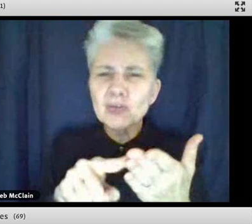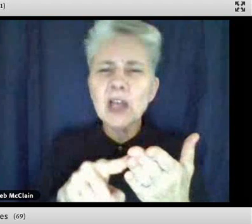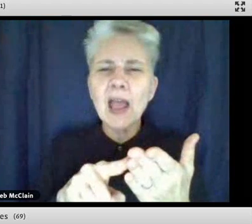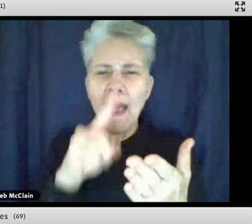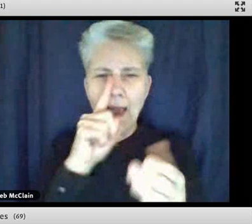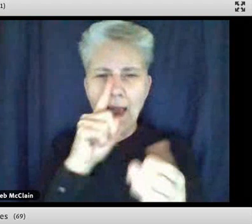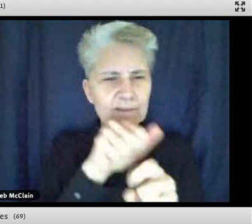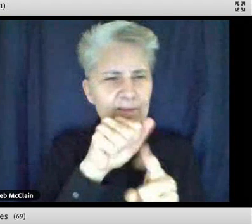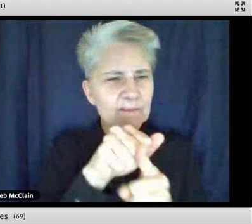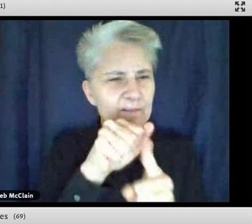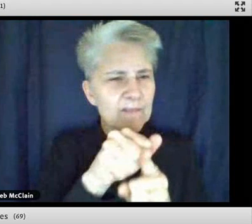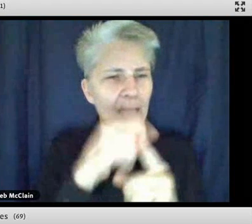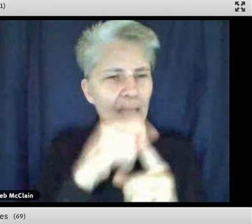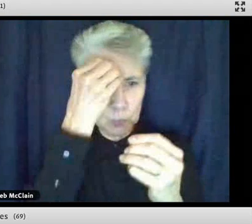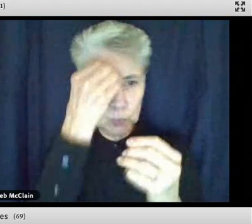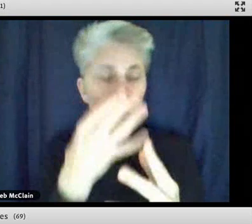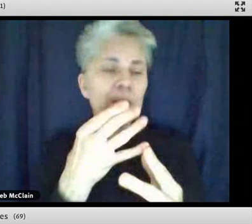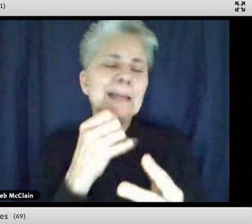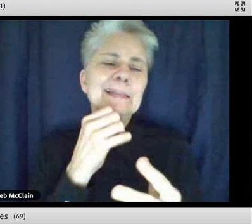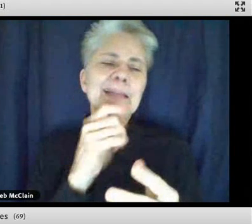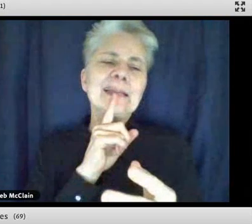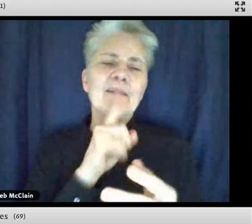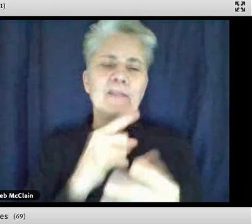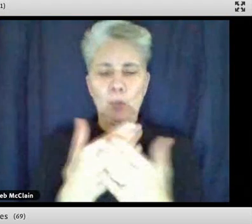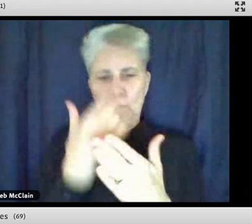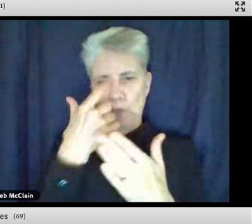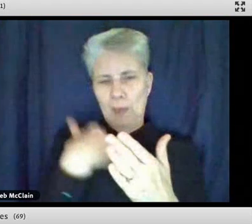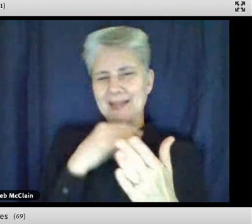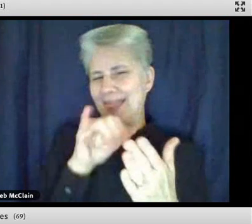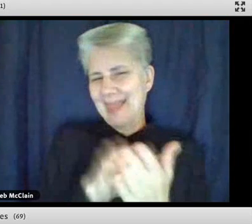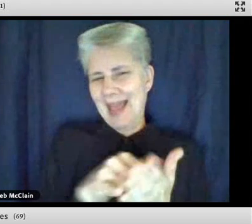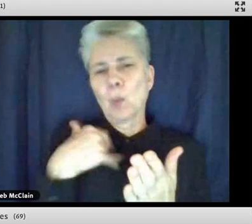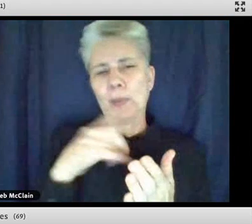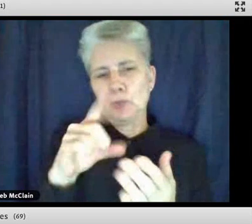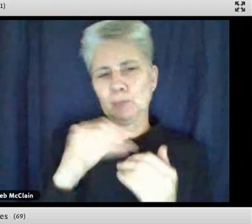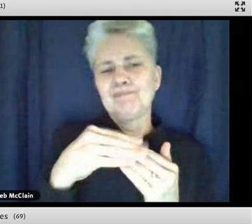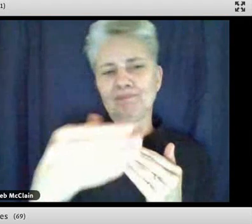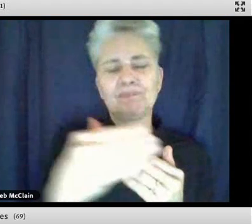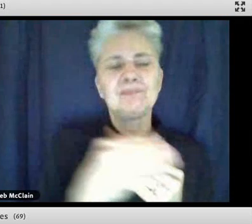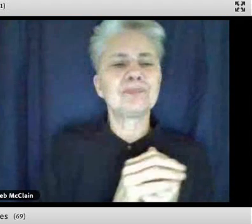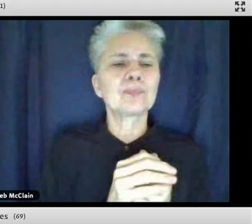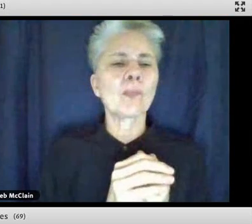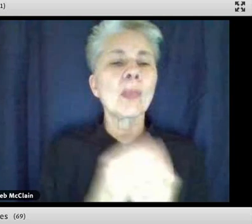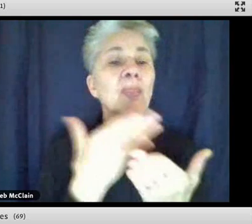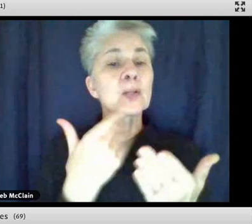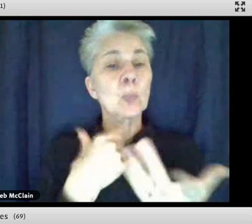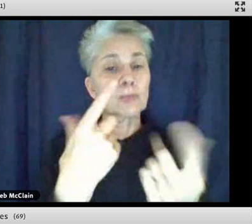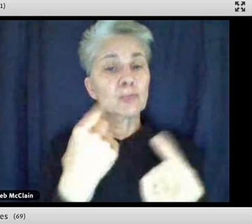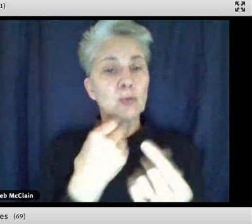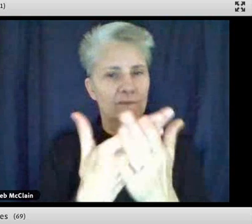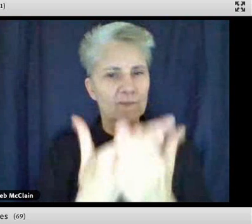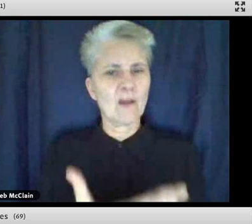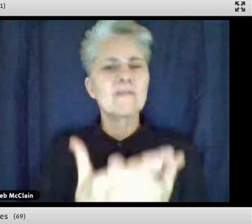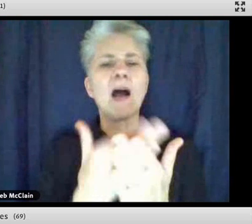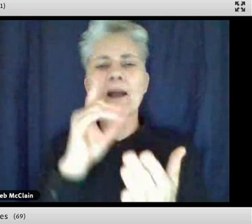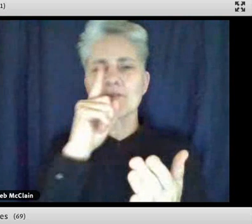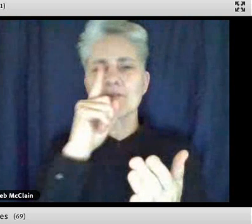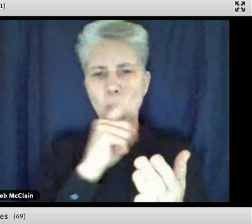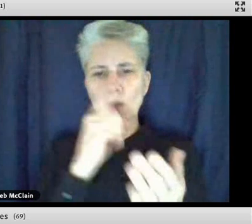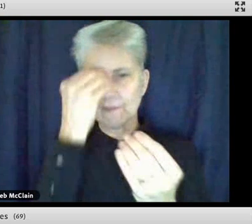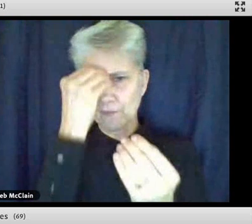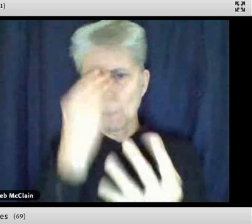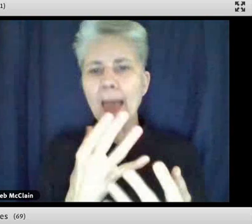hot topic for us lately, although it's not definitely new for us, right? Some steps for how to verify false information.